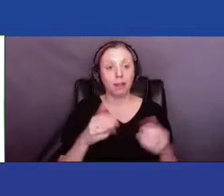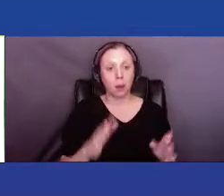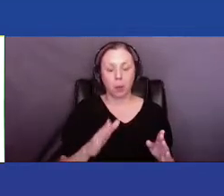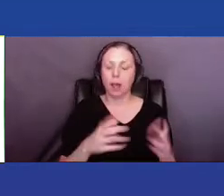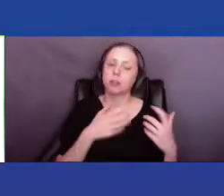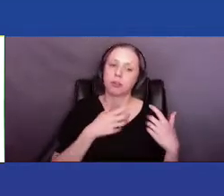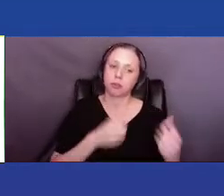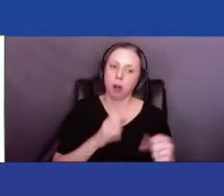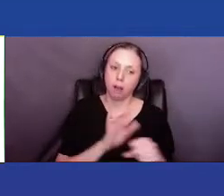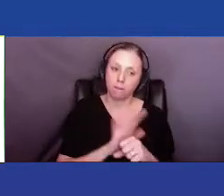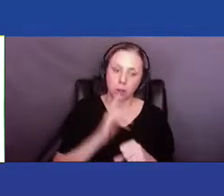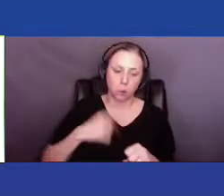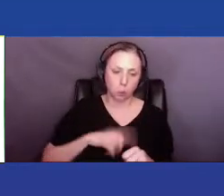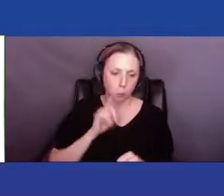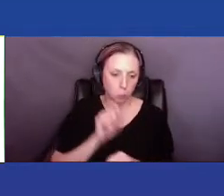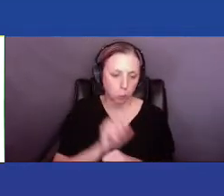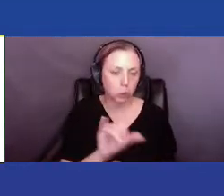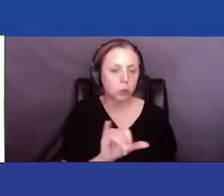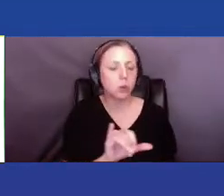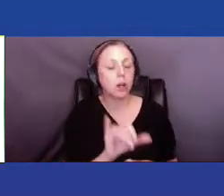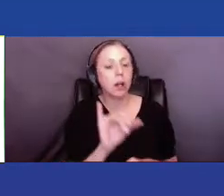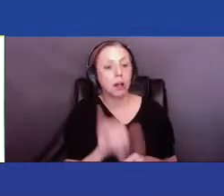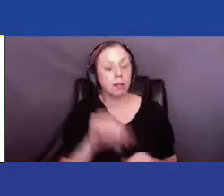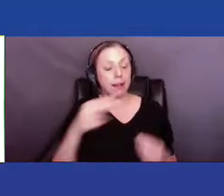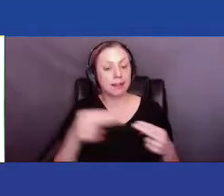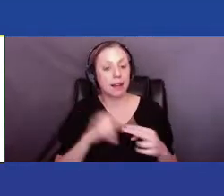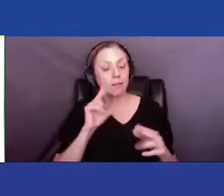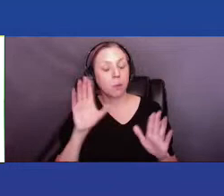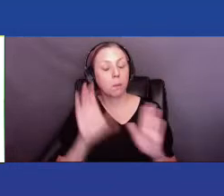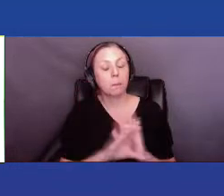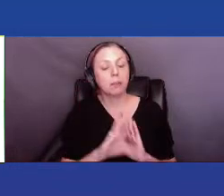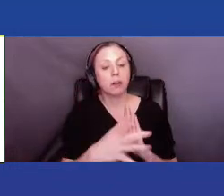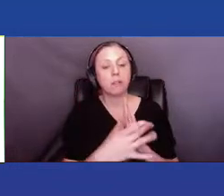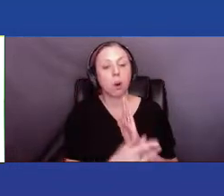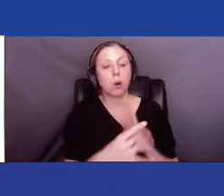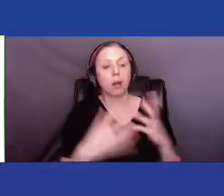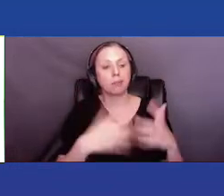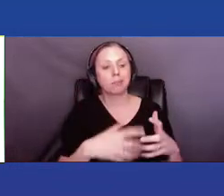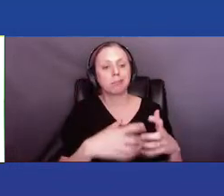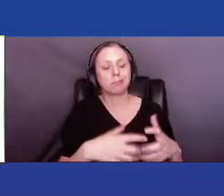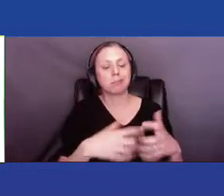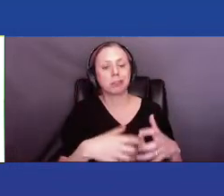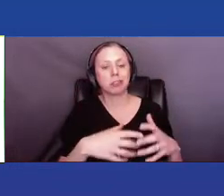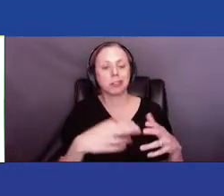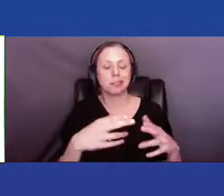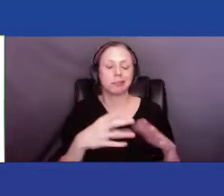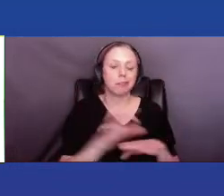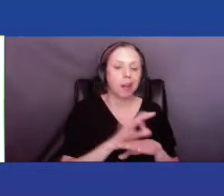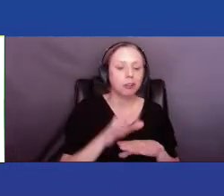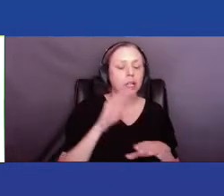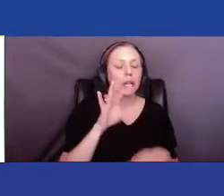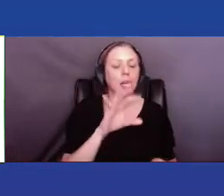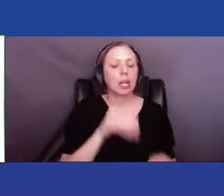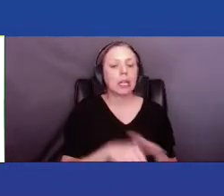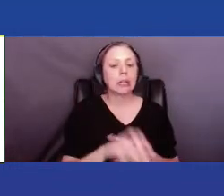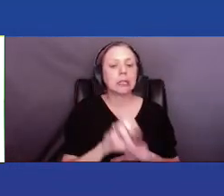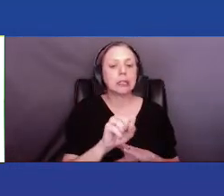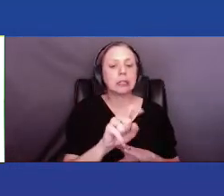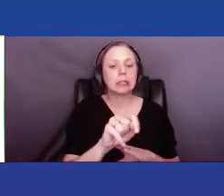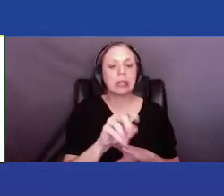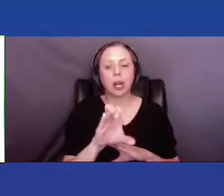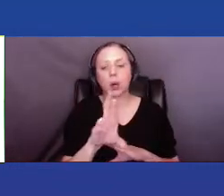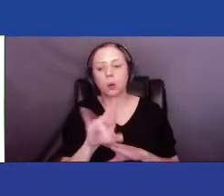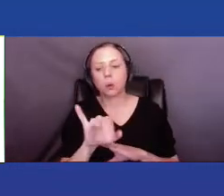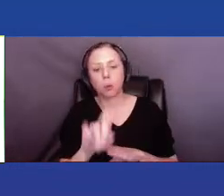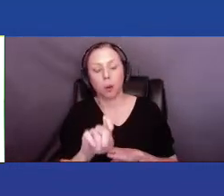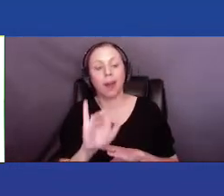video. Here is a slide of a picture of the oil refinery in St. Croix, and the language